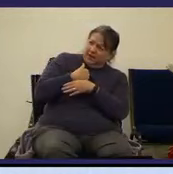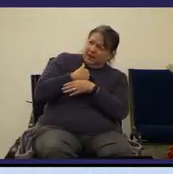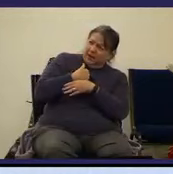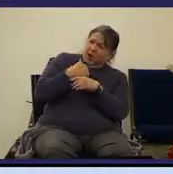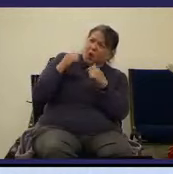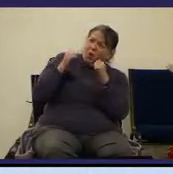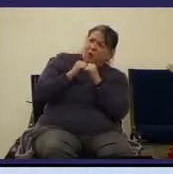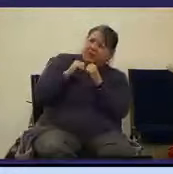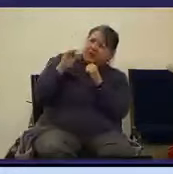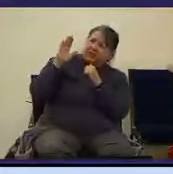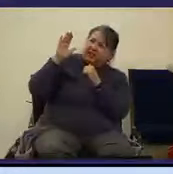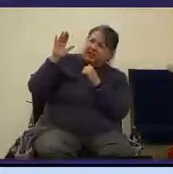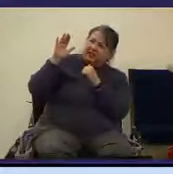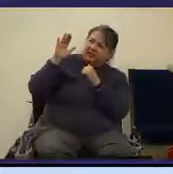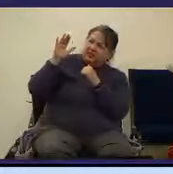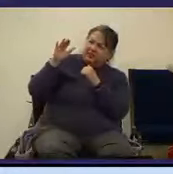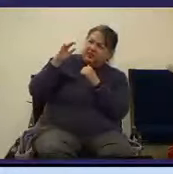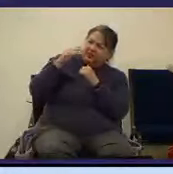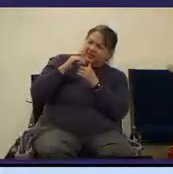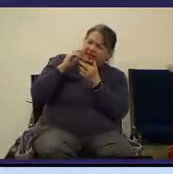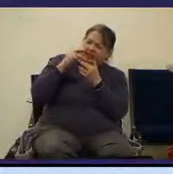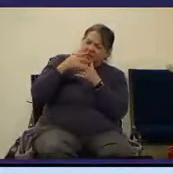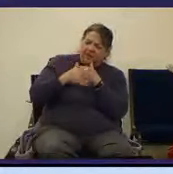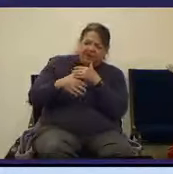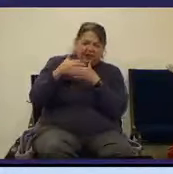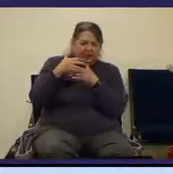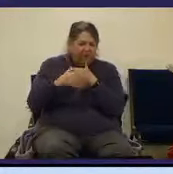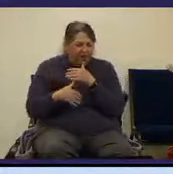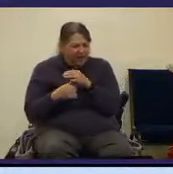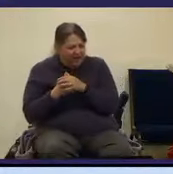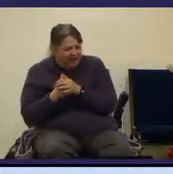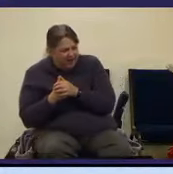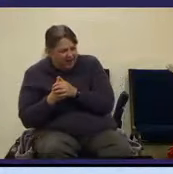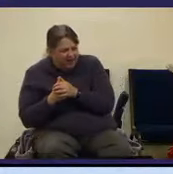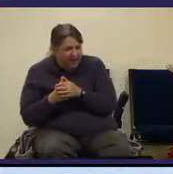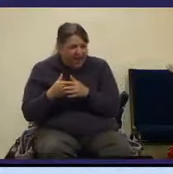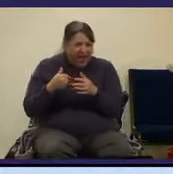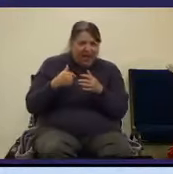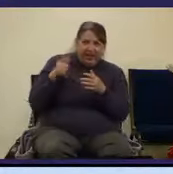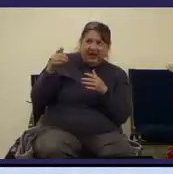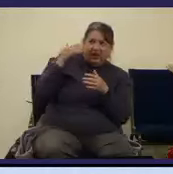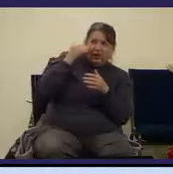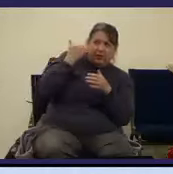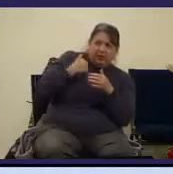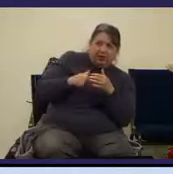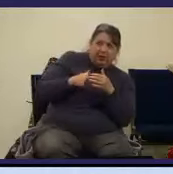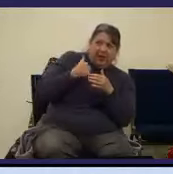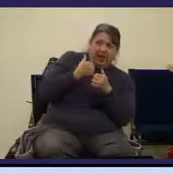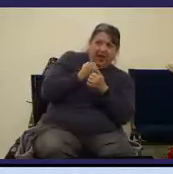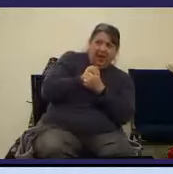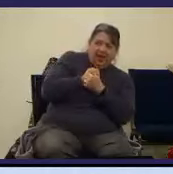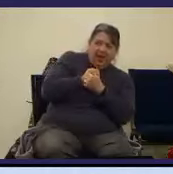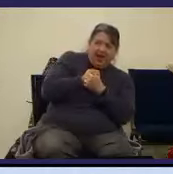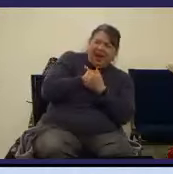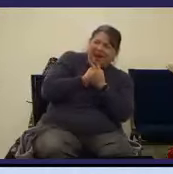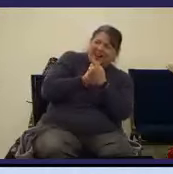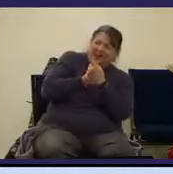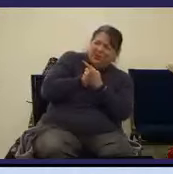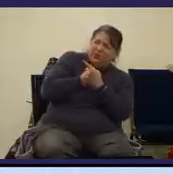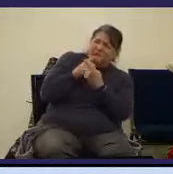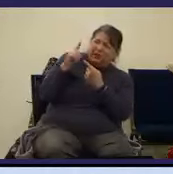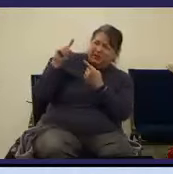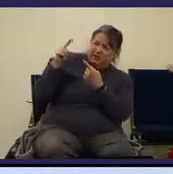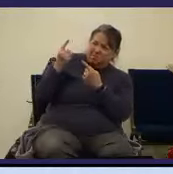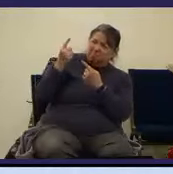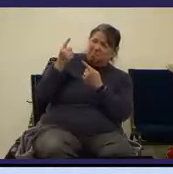me with his redeeming blood. He loved me ere I